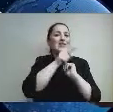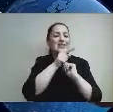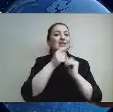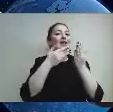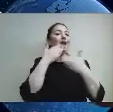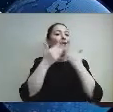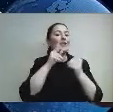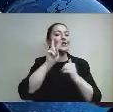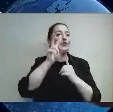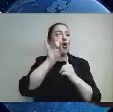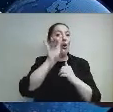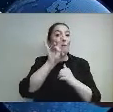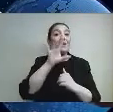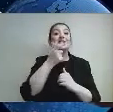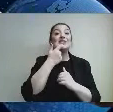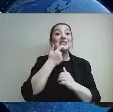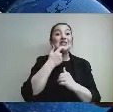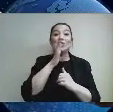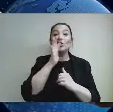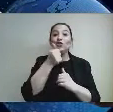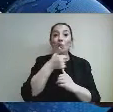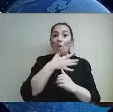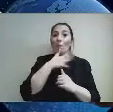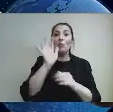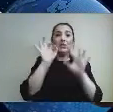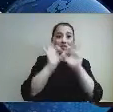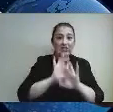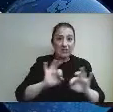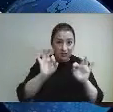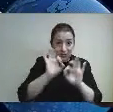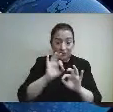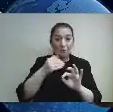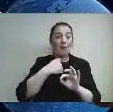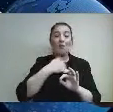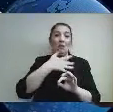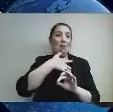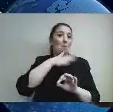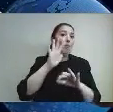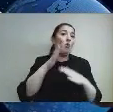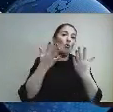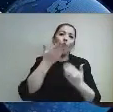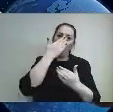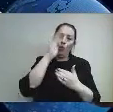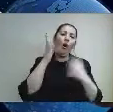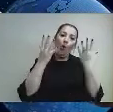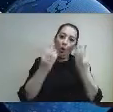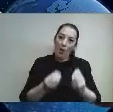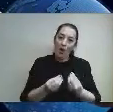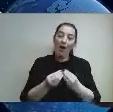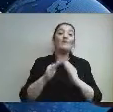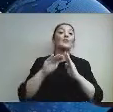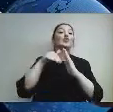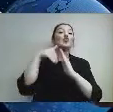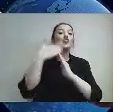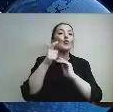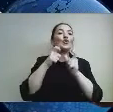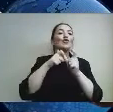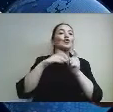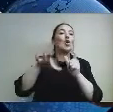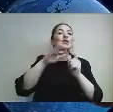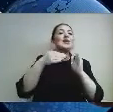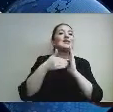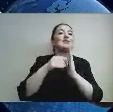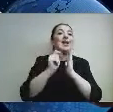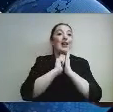I didn't have much of an idea. And together with social entrepreneurship courses, the process shaped further. And